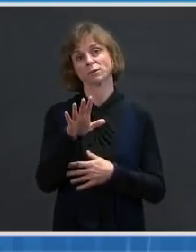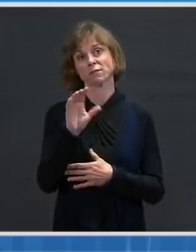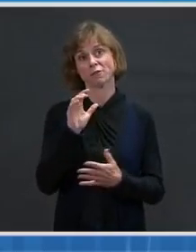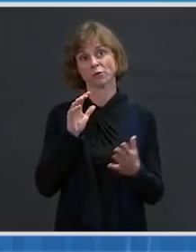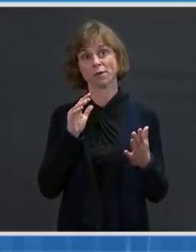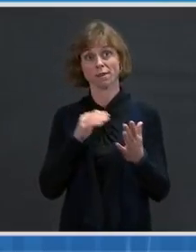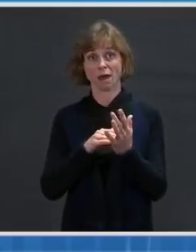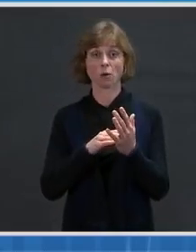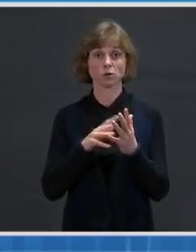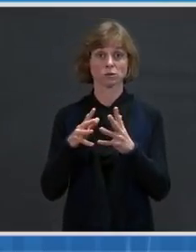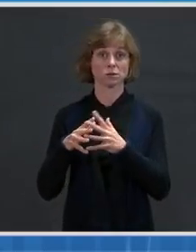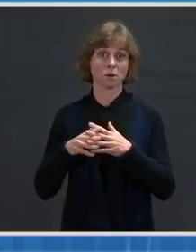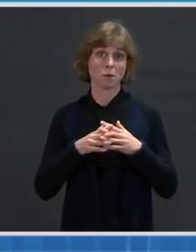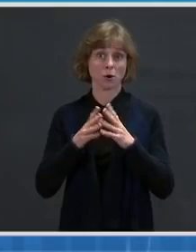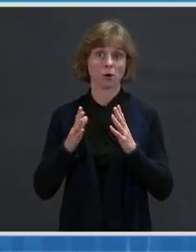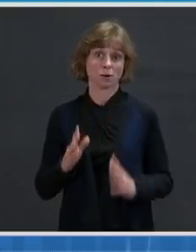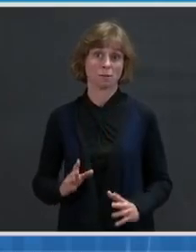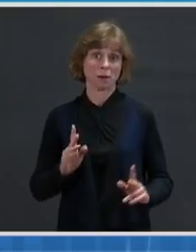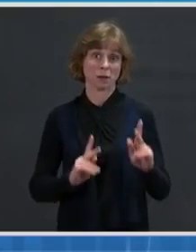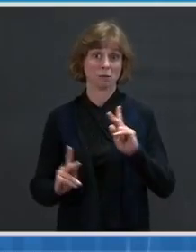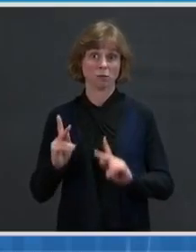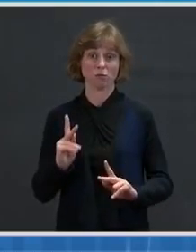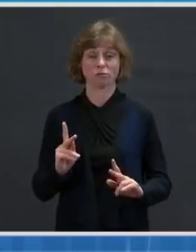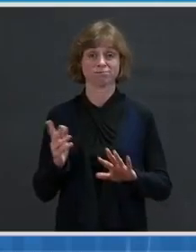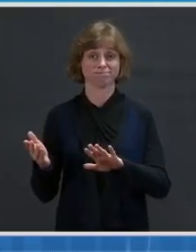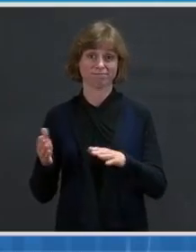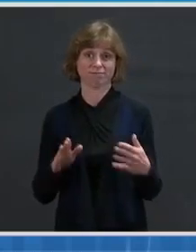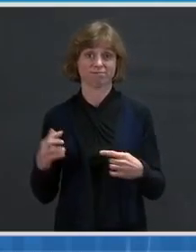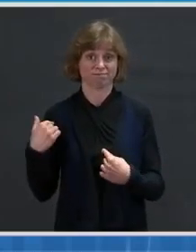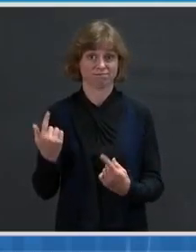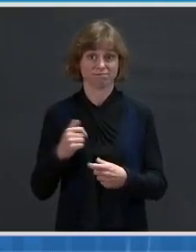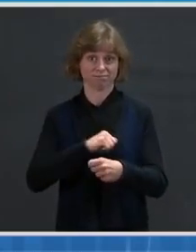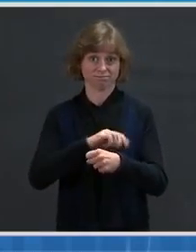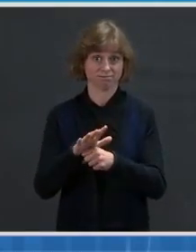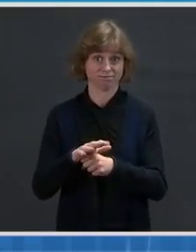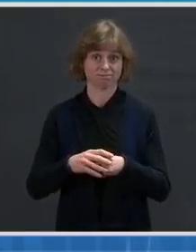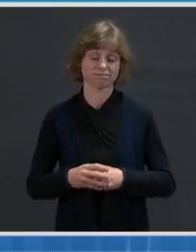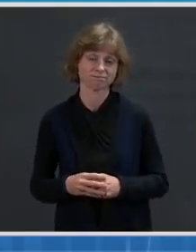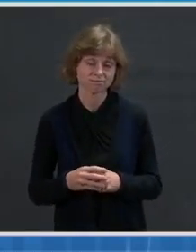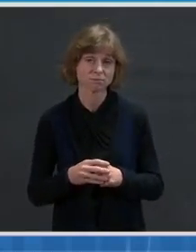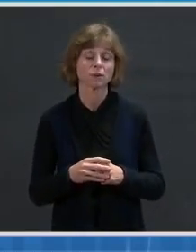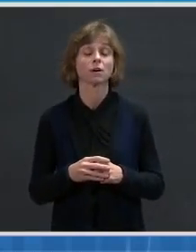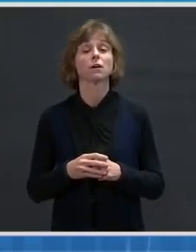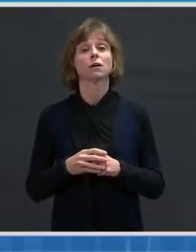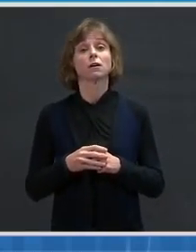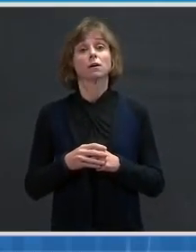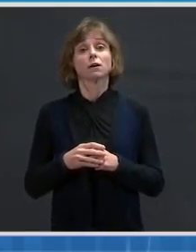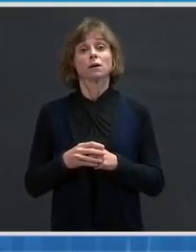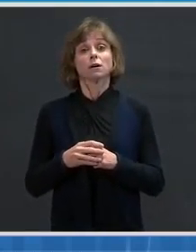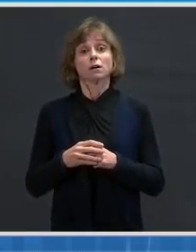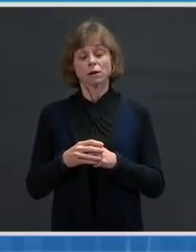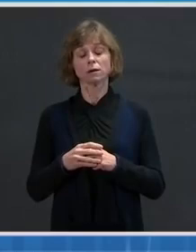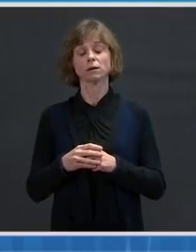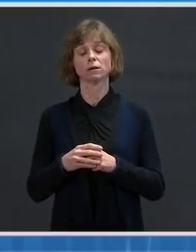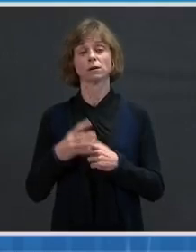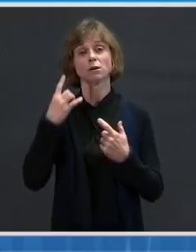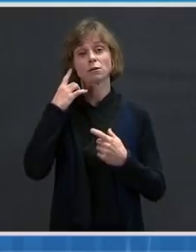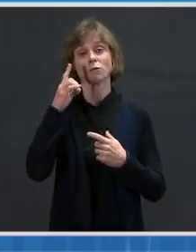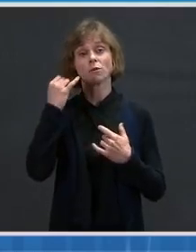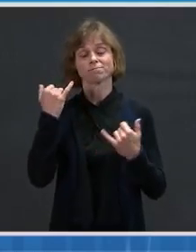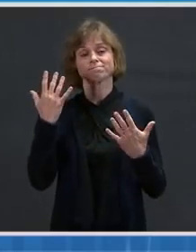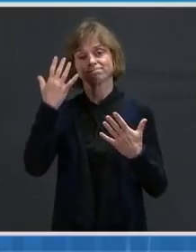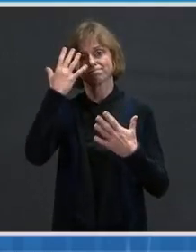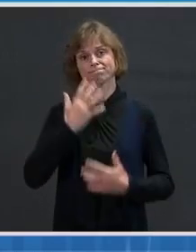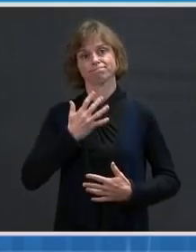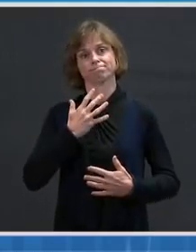COVID-19. To mark this grim milestone, this evening, the President and First Lady, along with the Vice